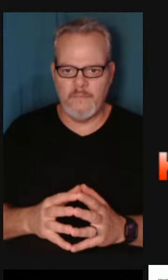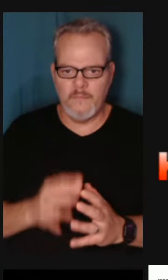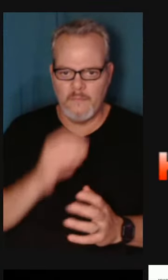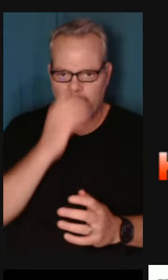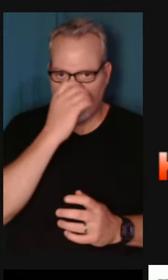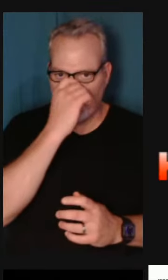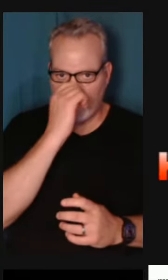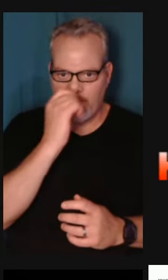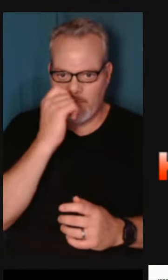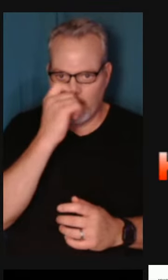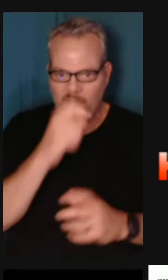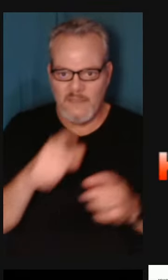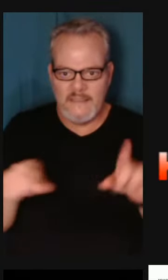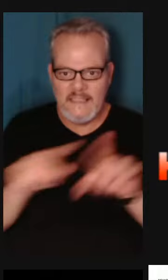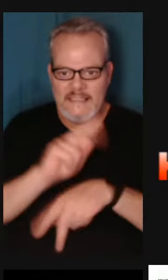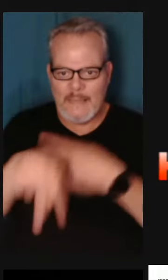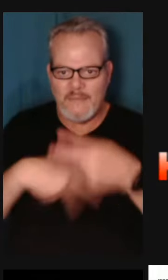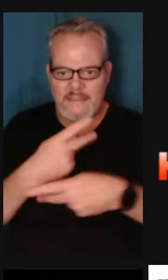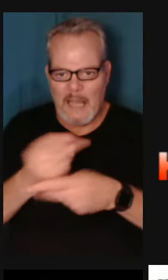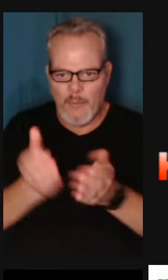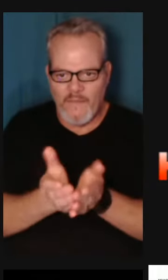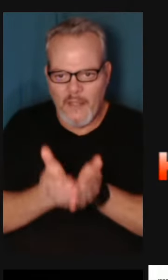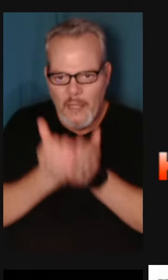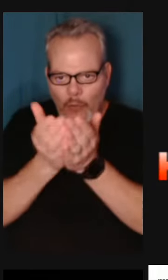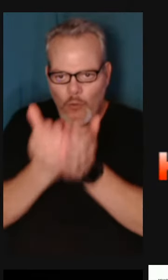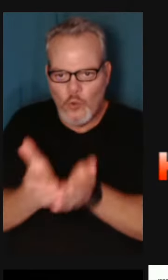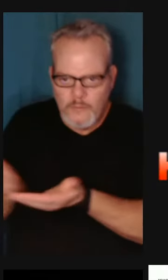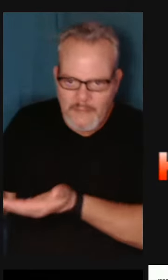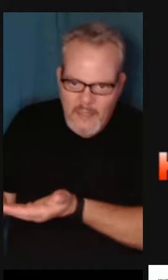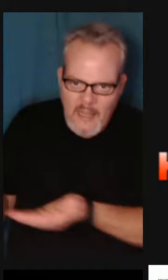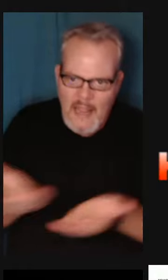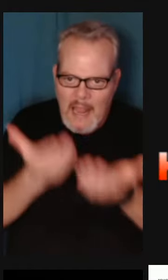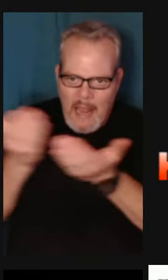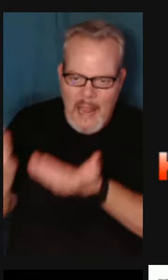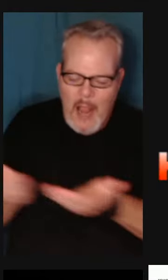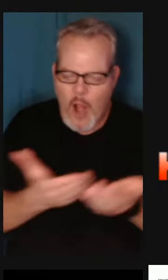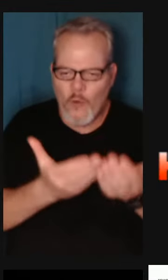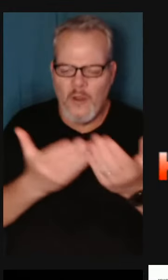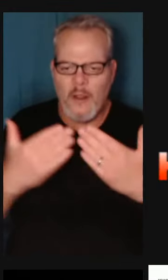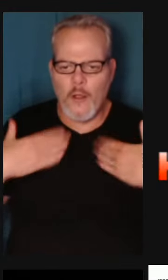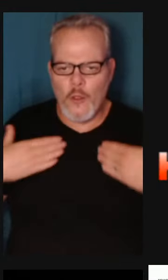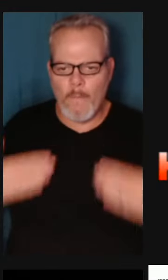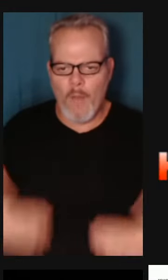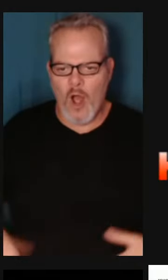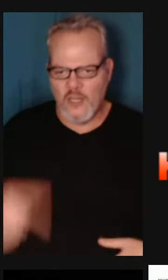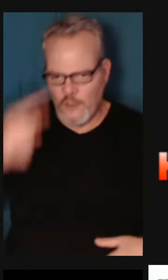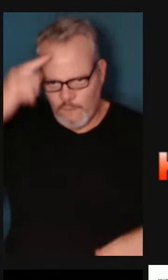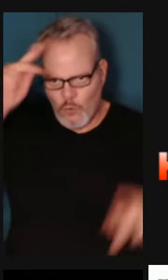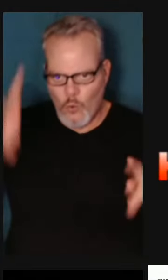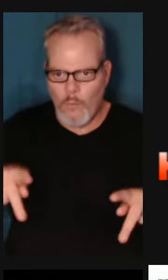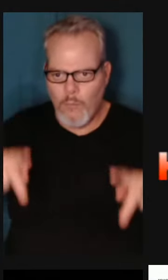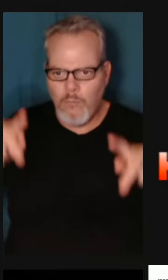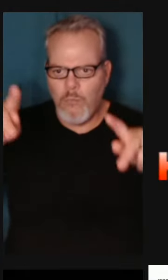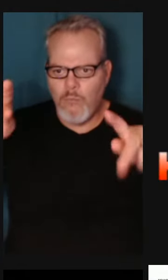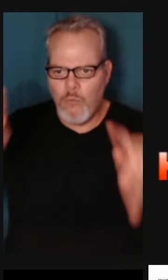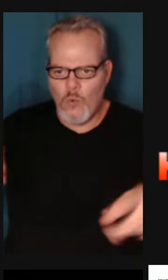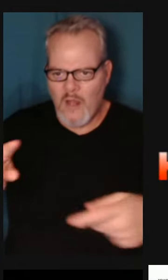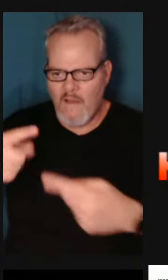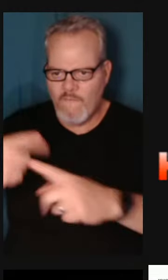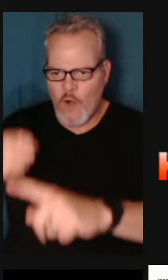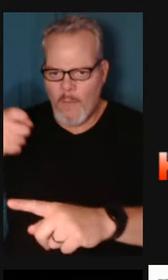the same type of canoe had been used for carrying a body of kupuna across the uneven lava at the base of the pali to their final resting